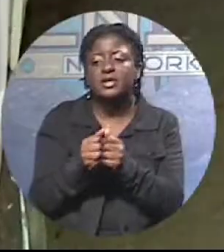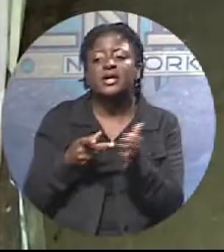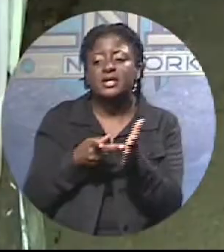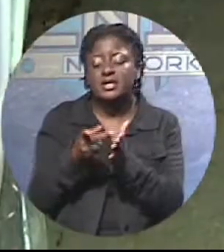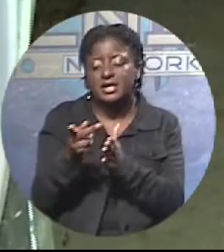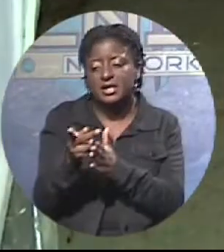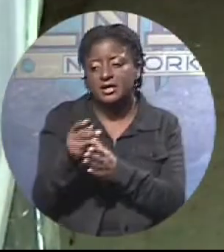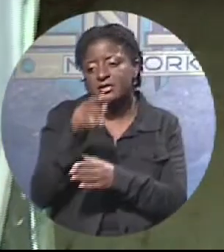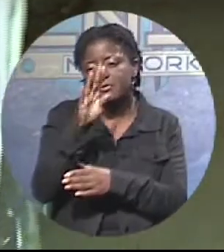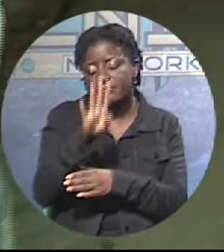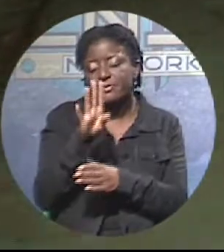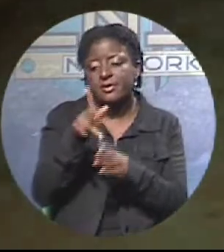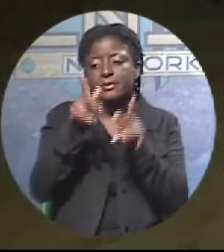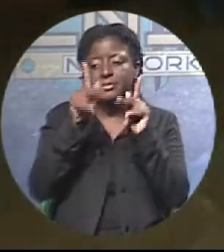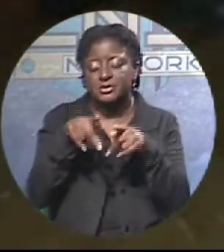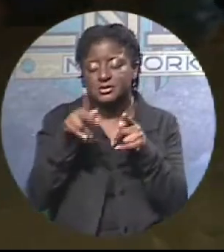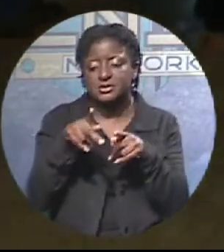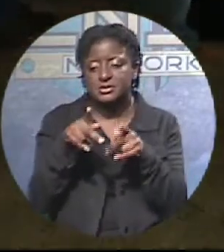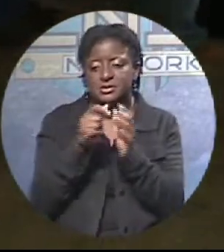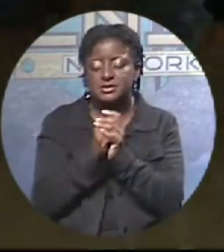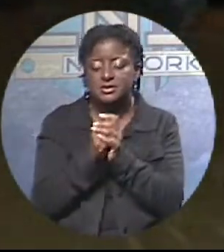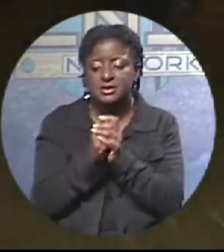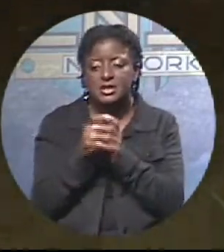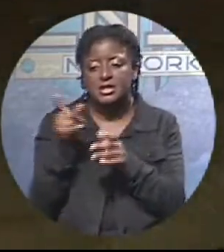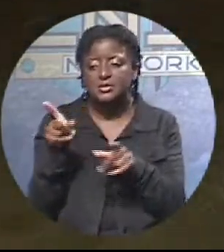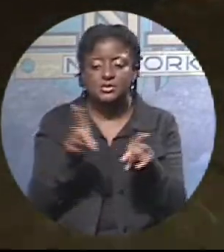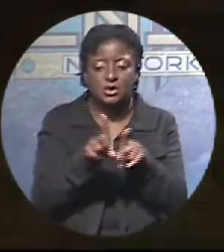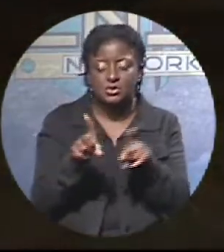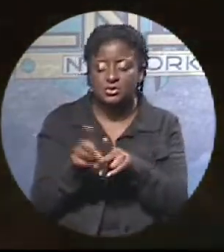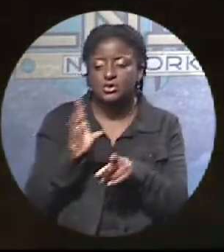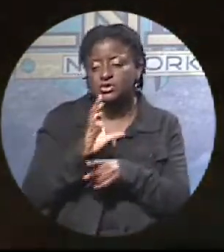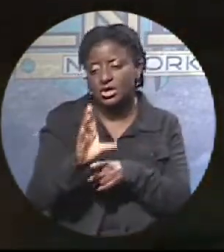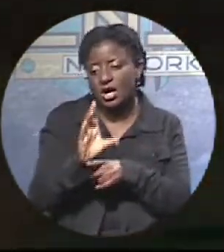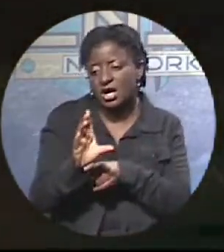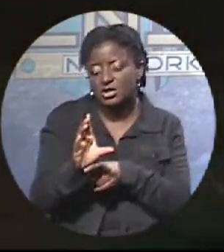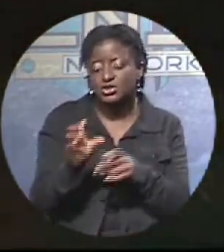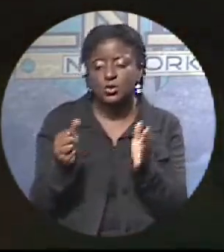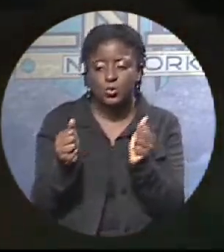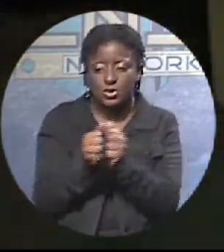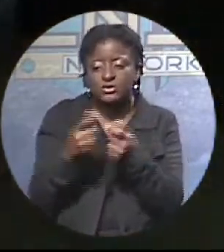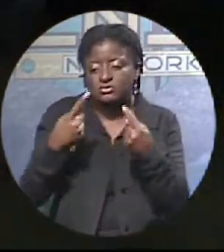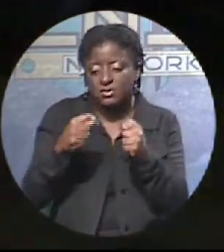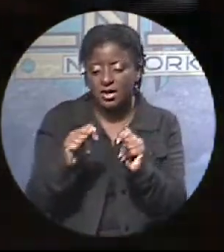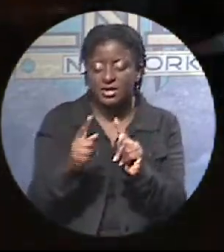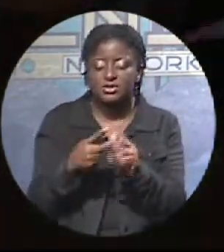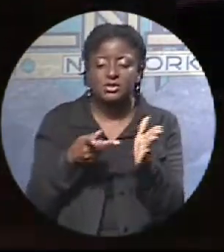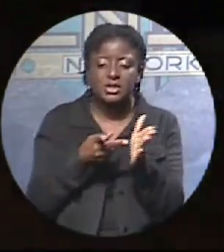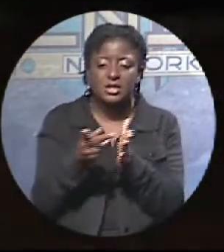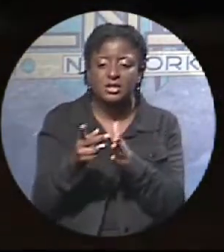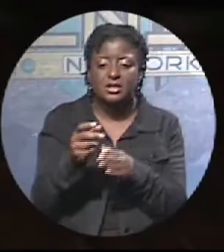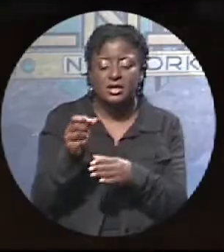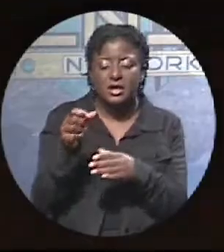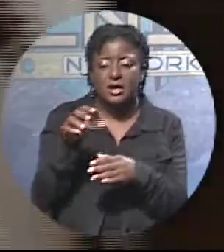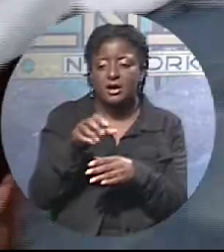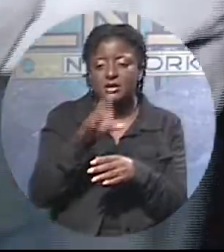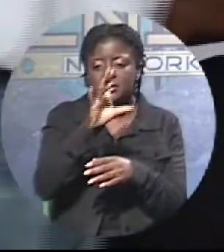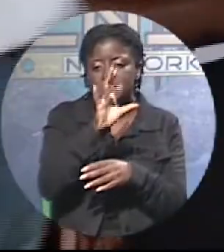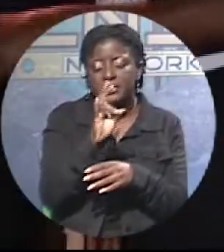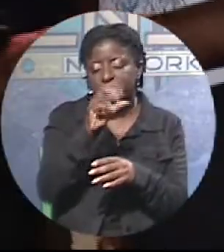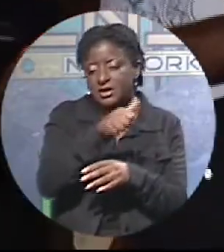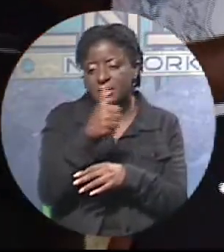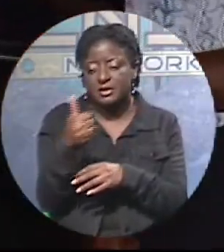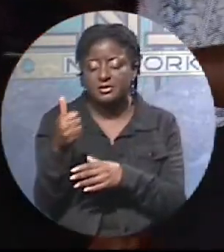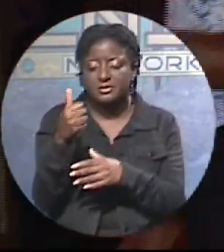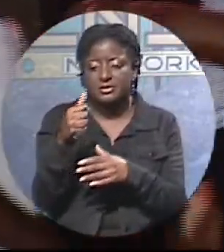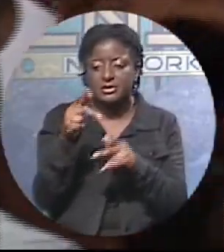Davis, Shanique Sands, and Eric Morrison. He was also charged with attempting to kill Samuel Ferguson, Leroy Taylor,